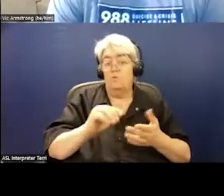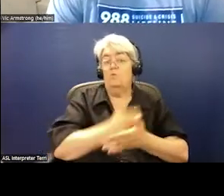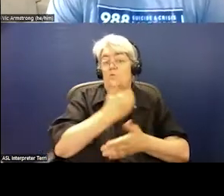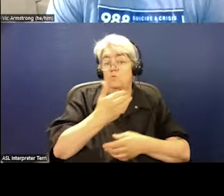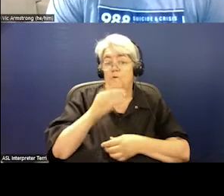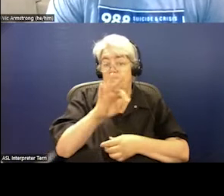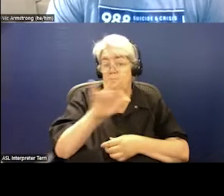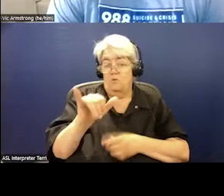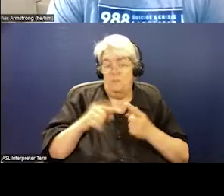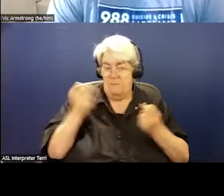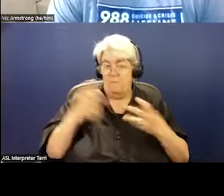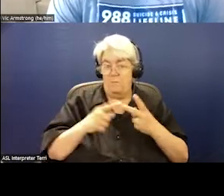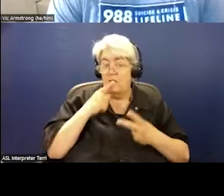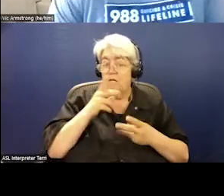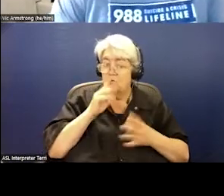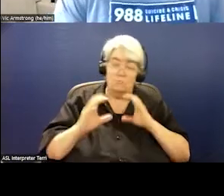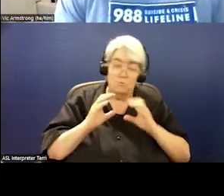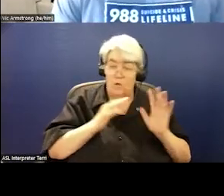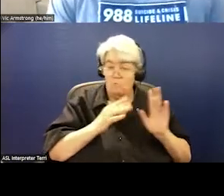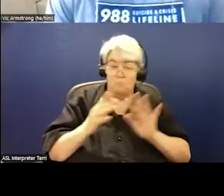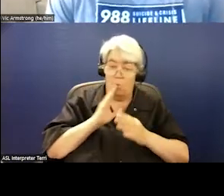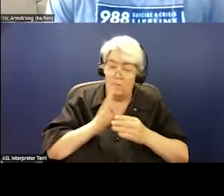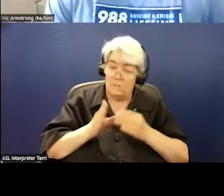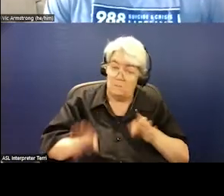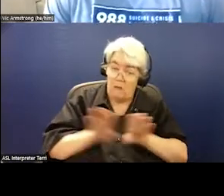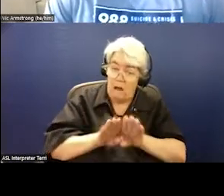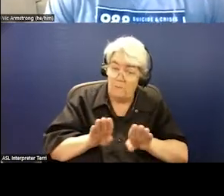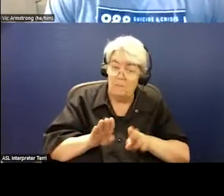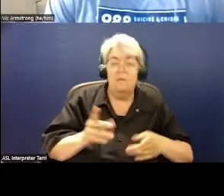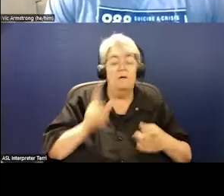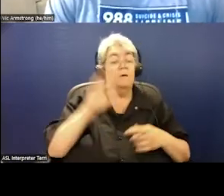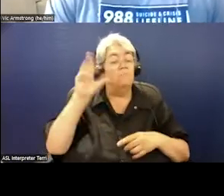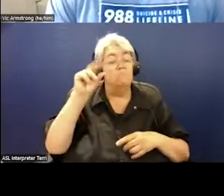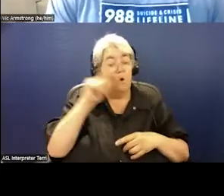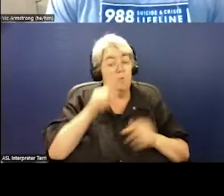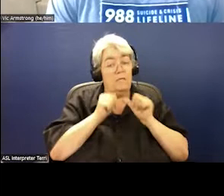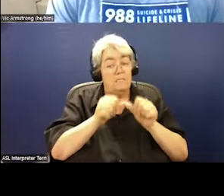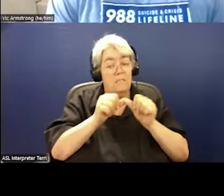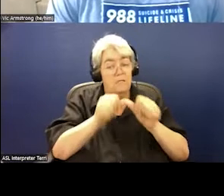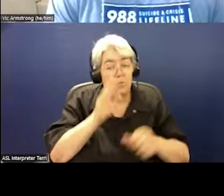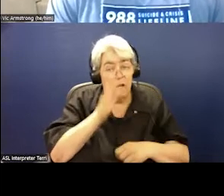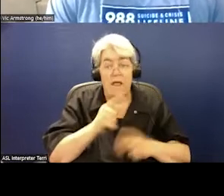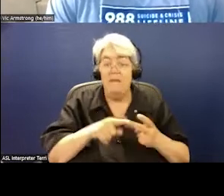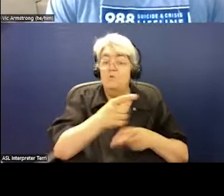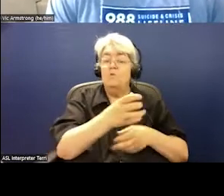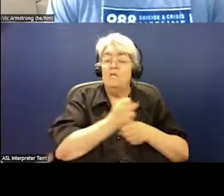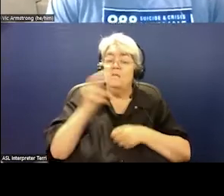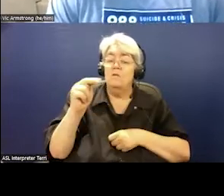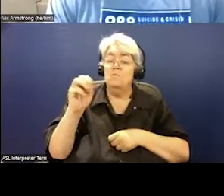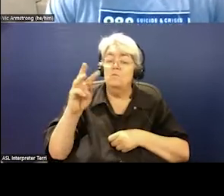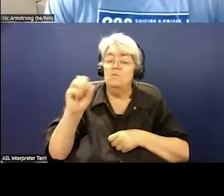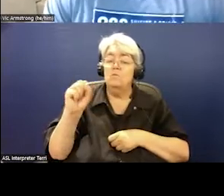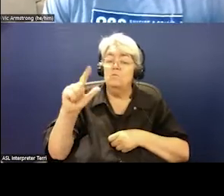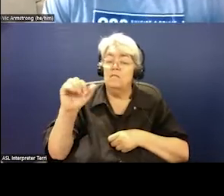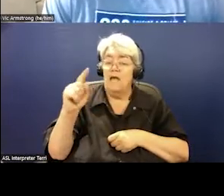whether or not the conversations were going to end, but the conversation will continue. And if you get the Crisis Talk newsletter,